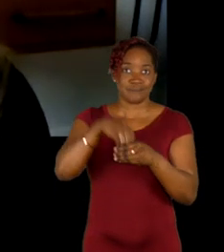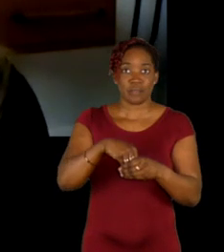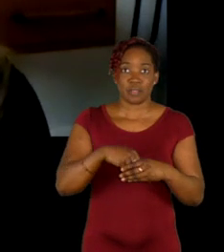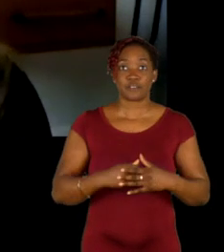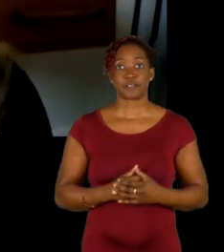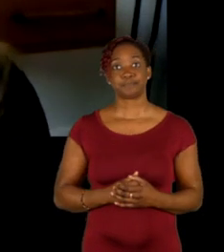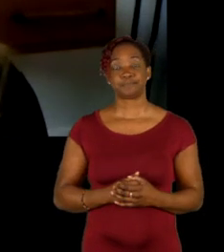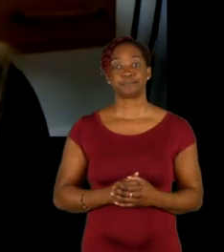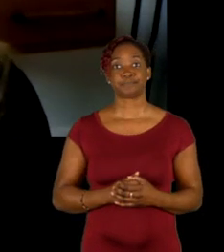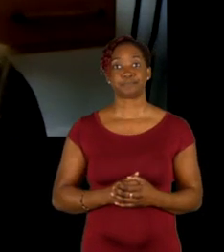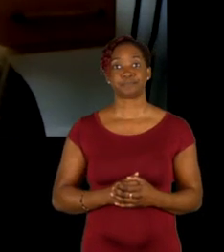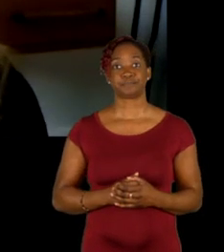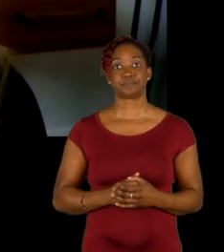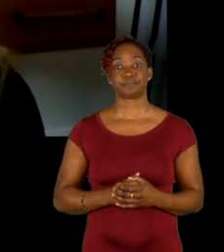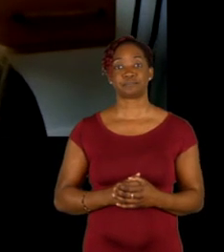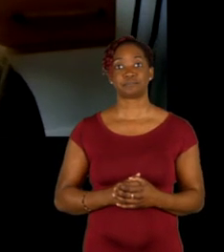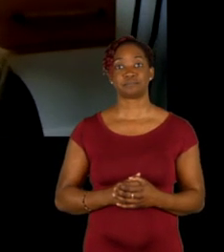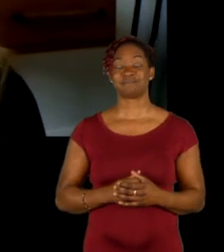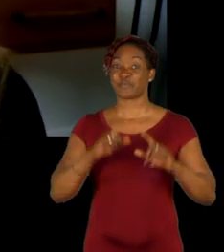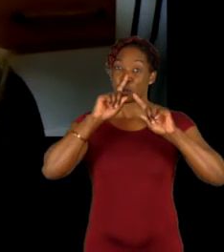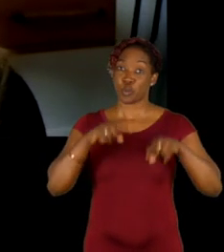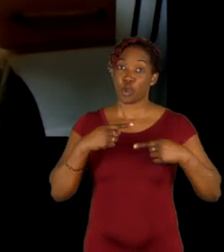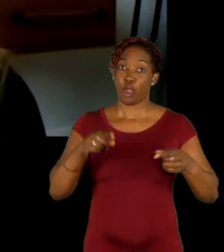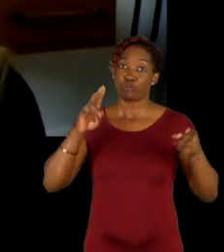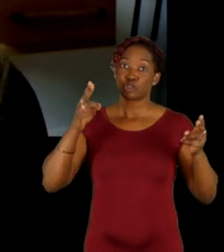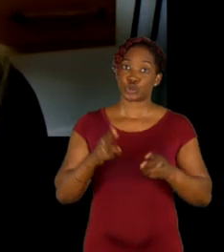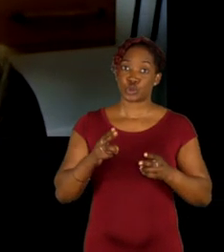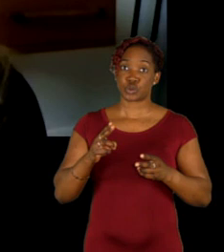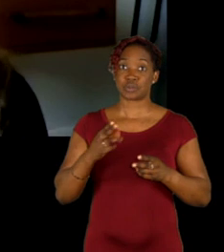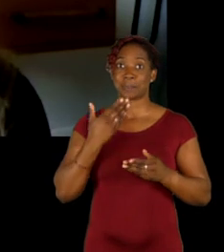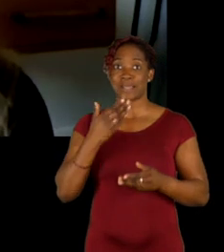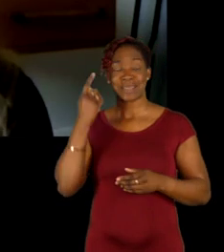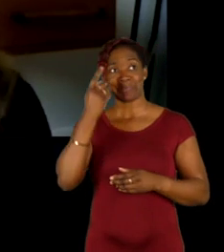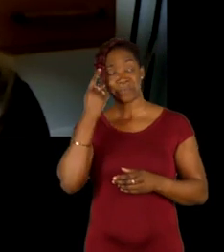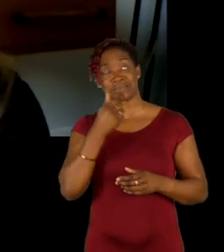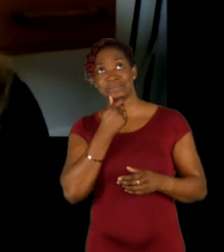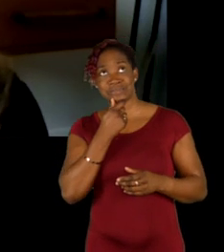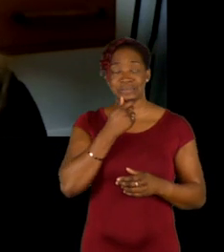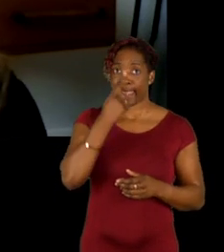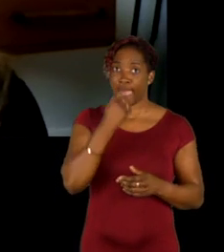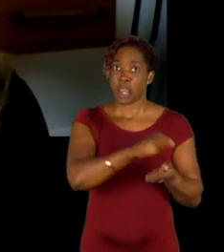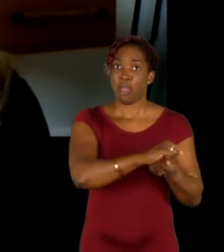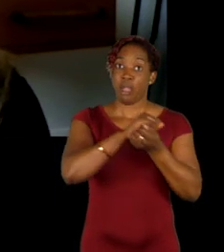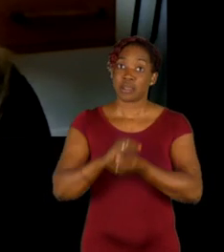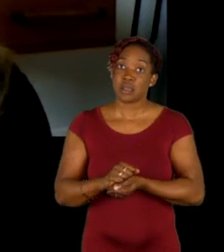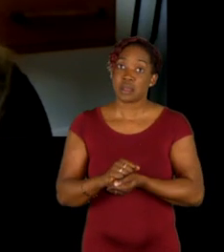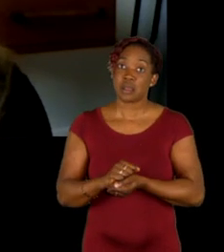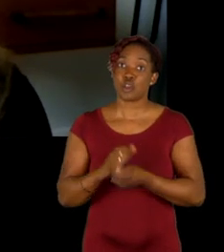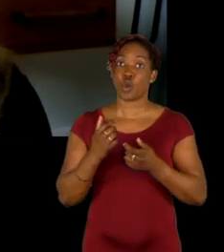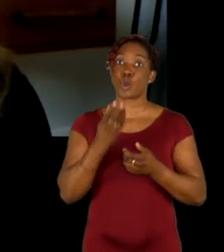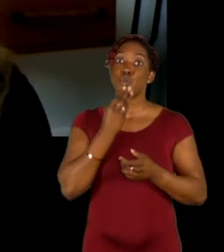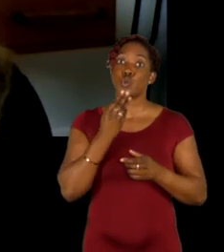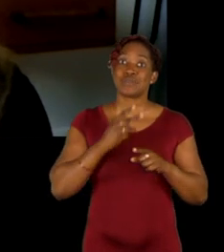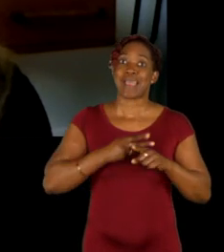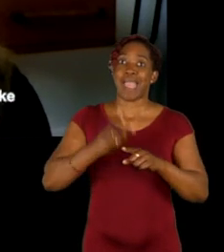creating production. If we can't reduce, then think about hiring, reusing, and end of life